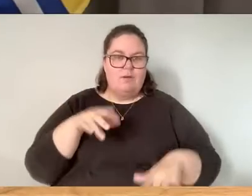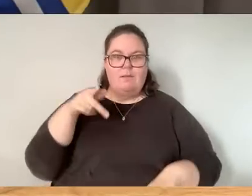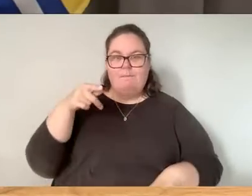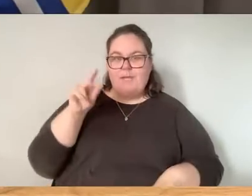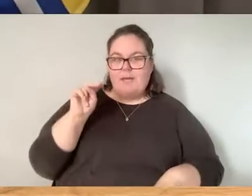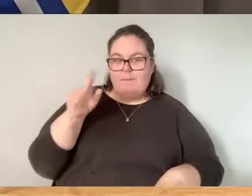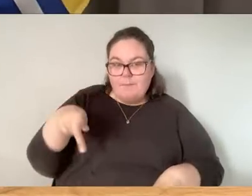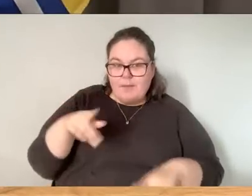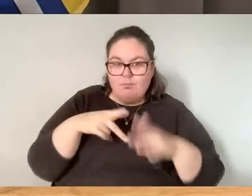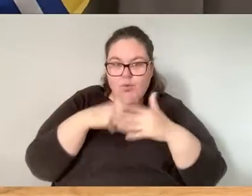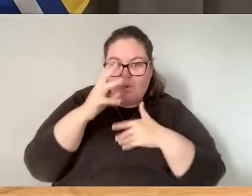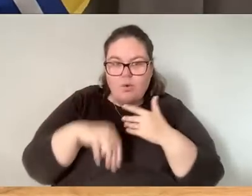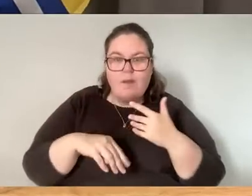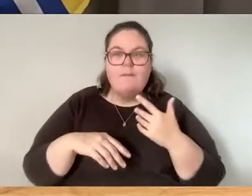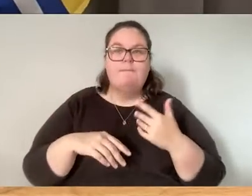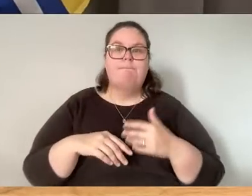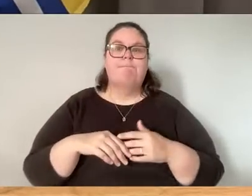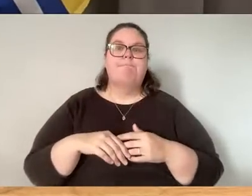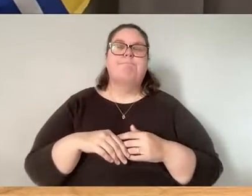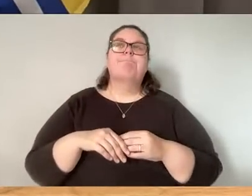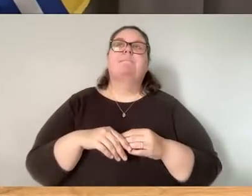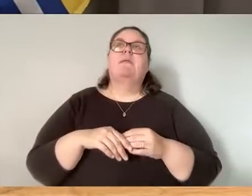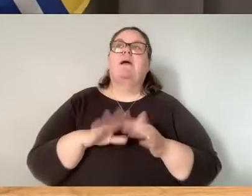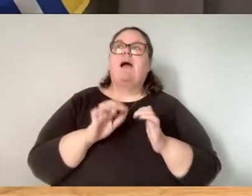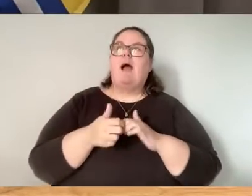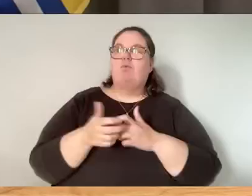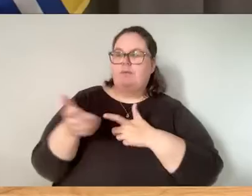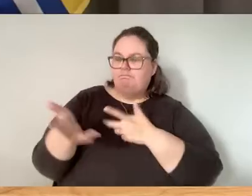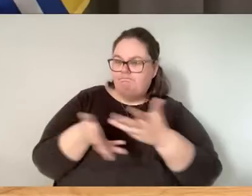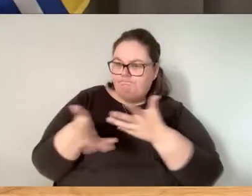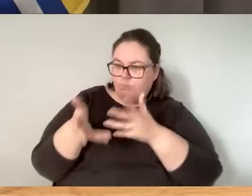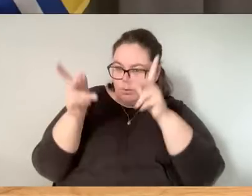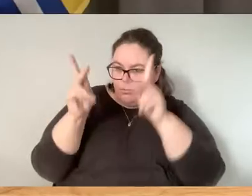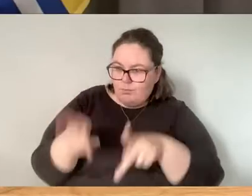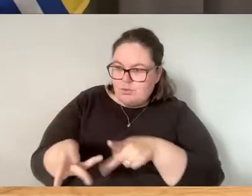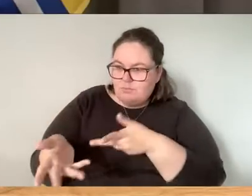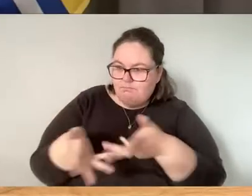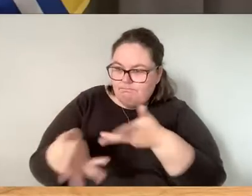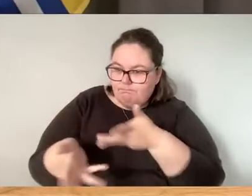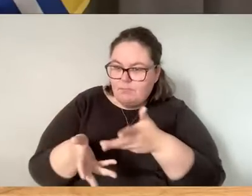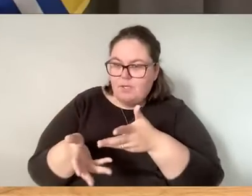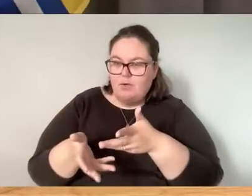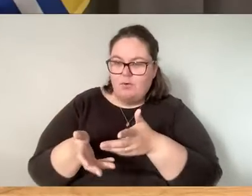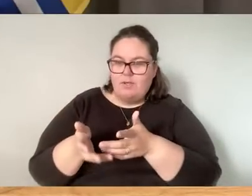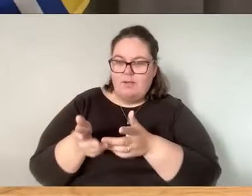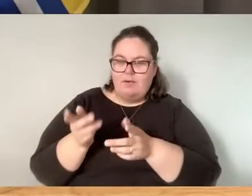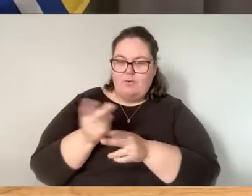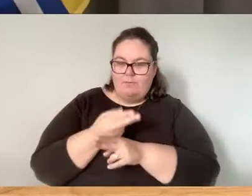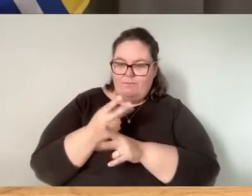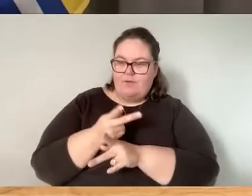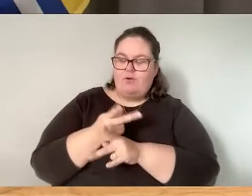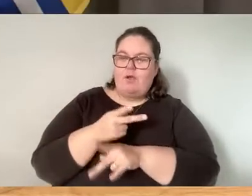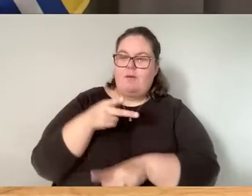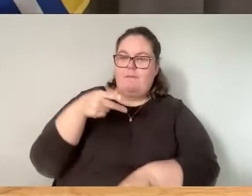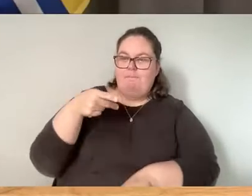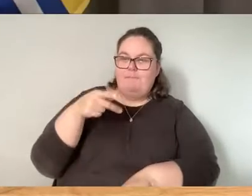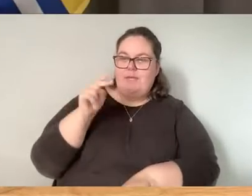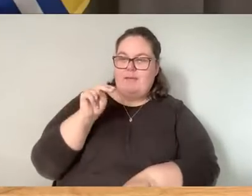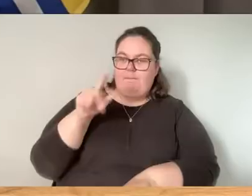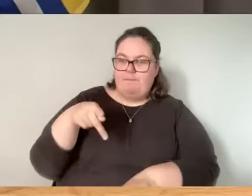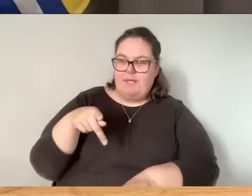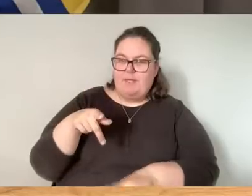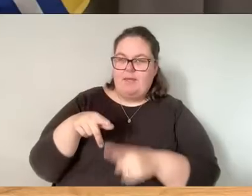see how we can work with that portion, how we can modulate the PNP and the AIP. the question